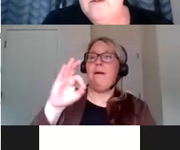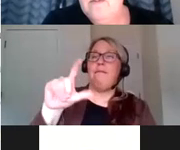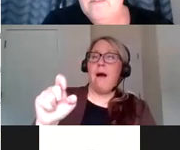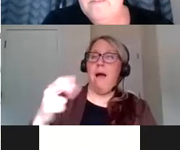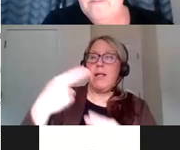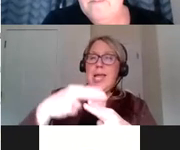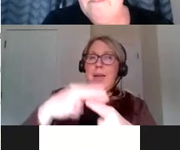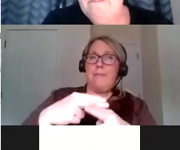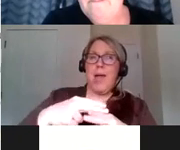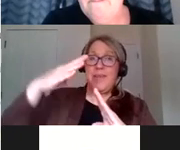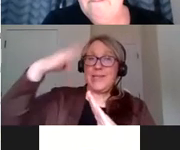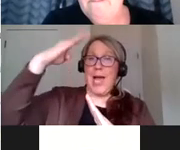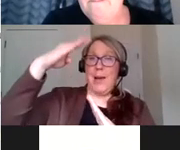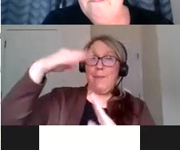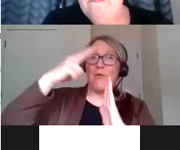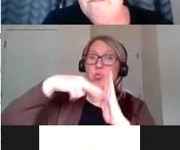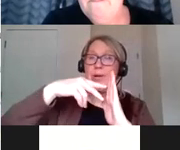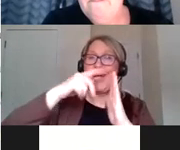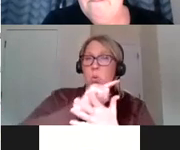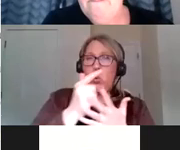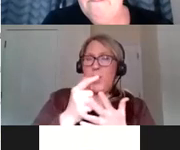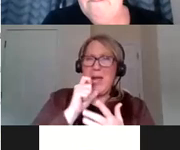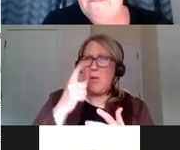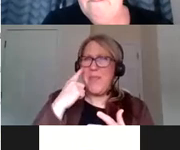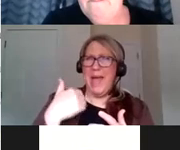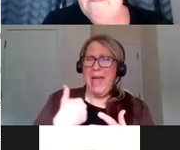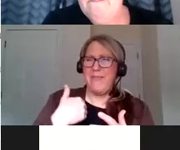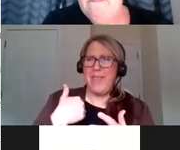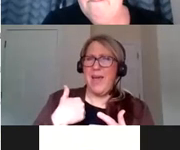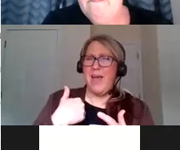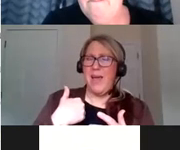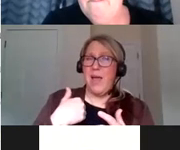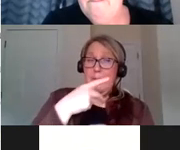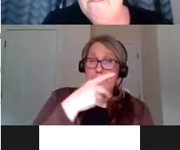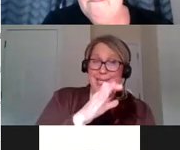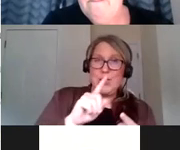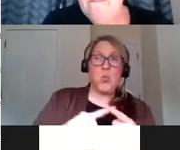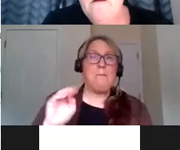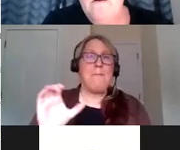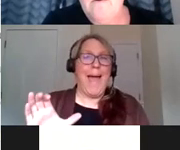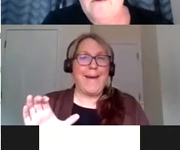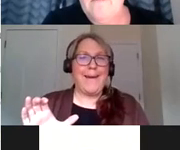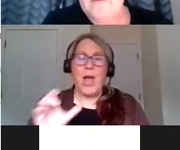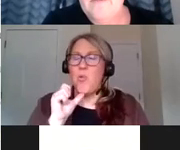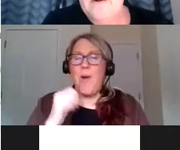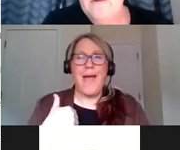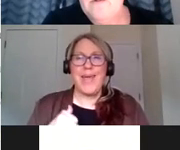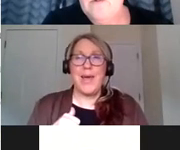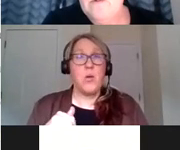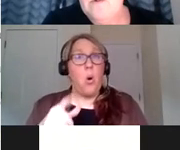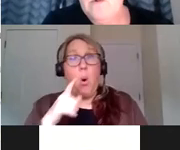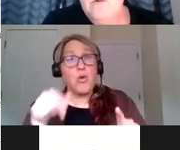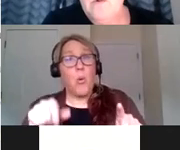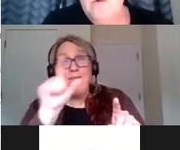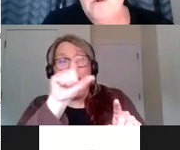of your reading order. I don't think I have that when it transfers over from a Mac. So you don't have this up here?